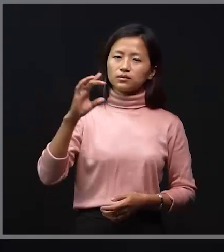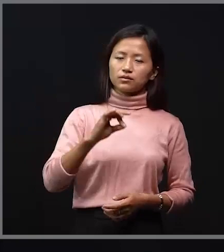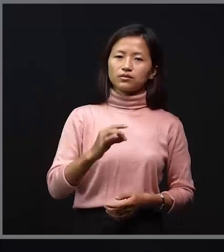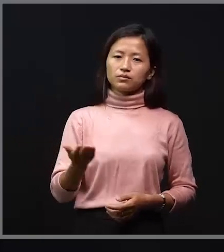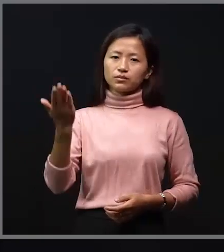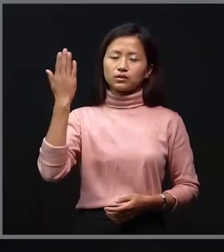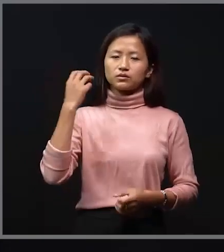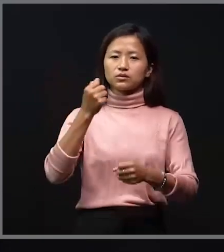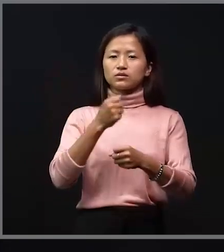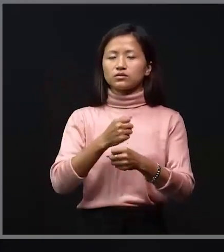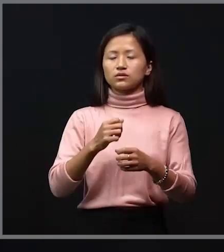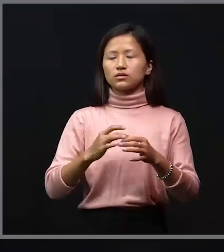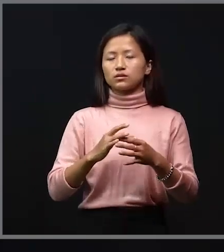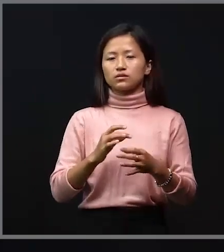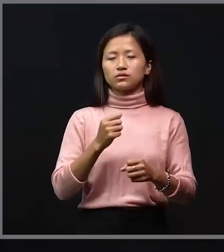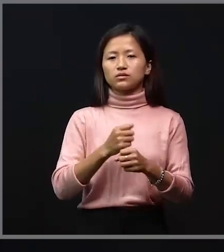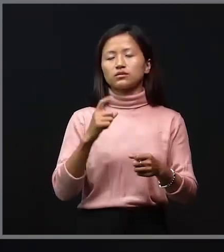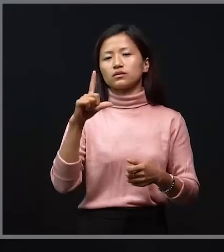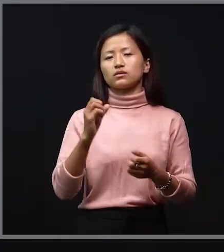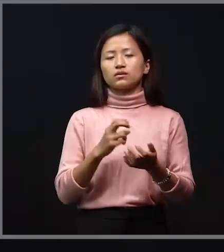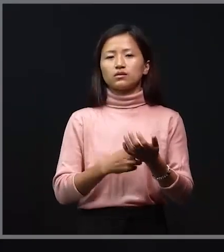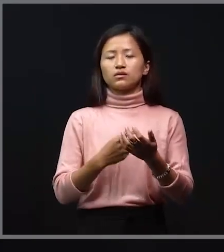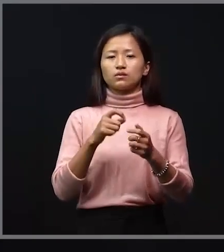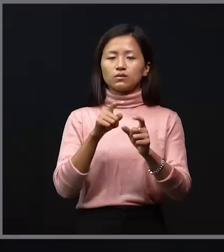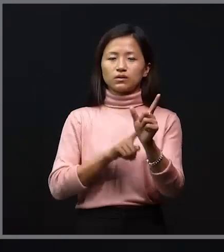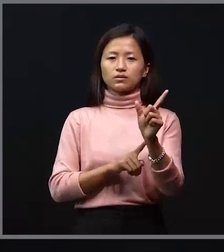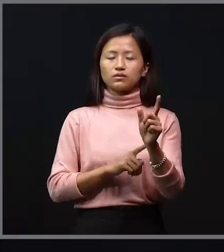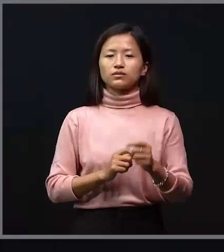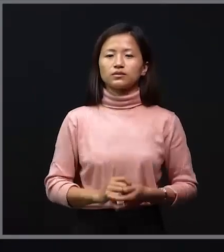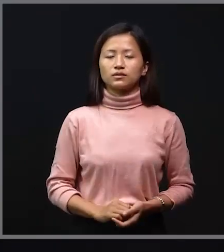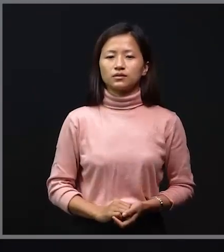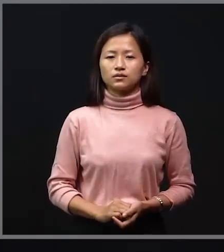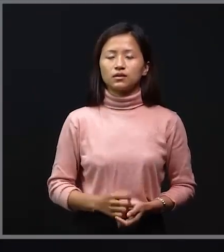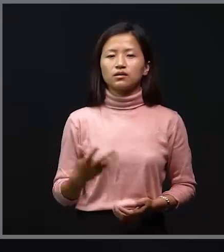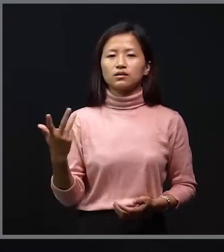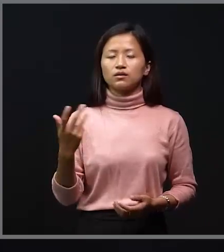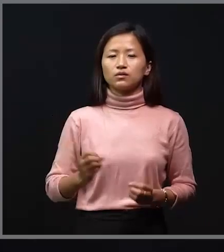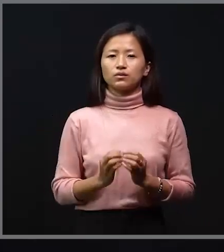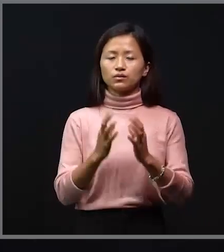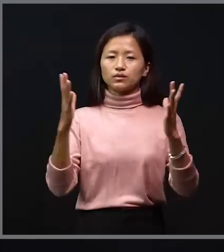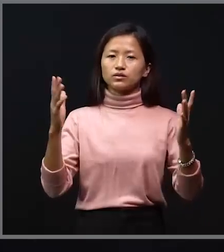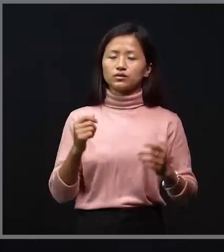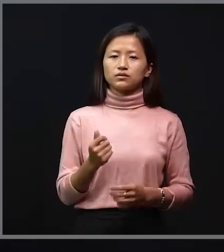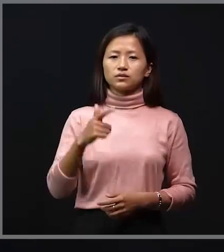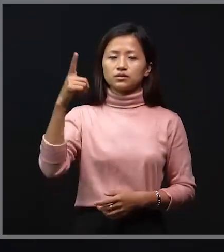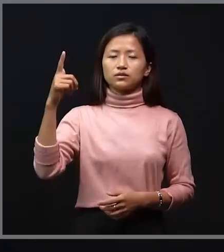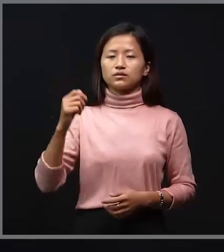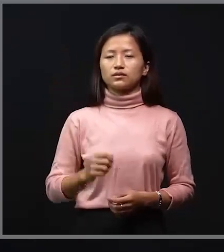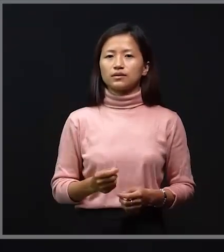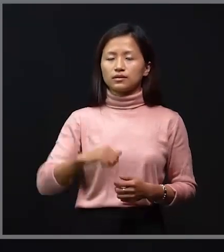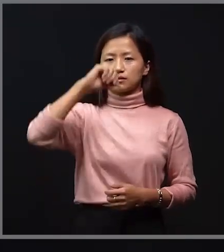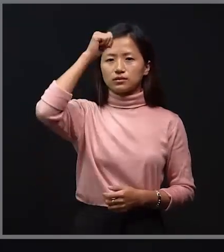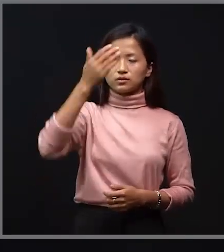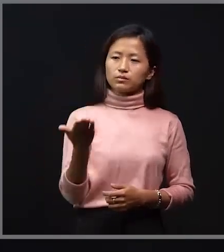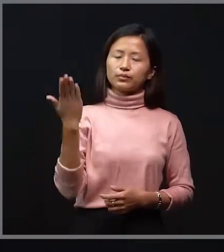past glory. Okay, the educated Indians, they came to know about the how rich or how glorious the India's past